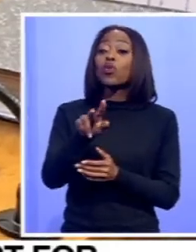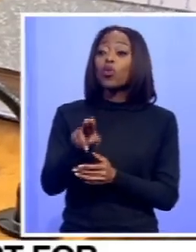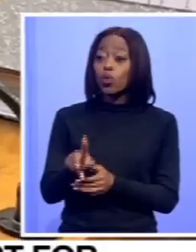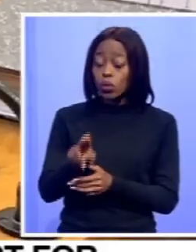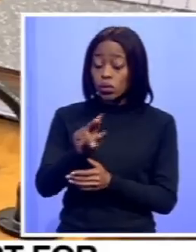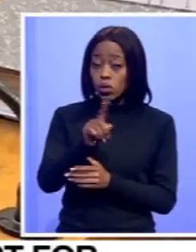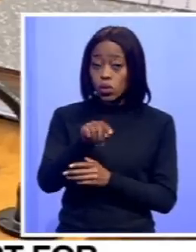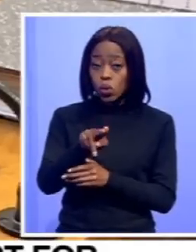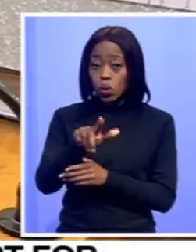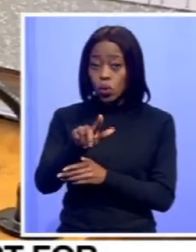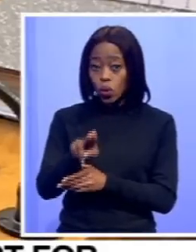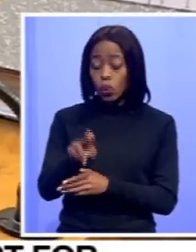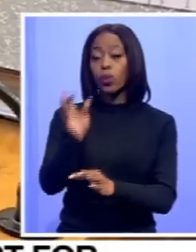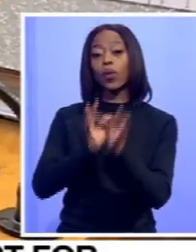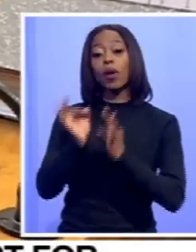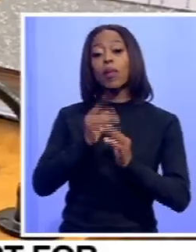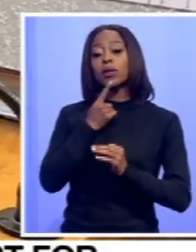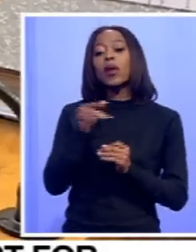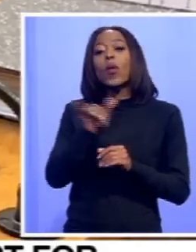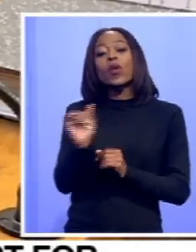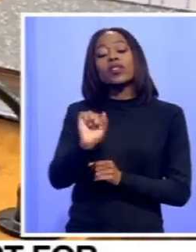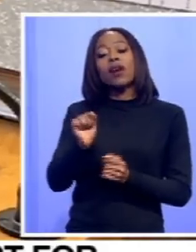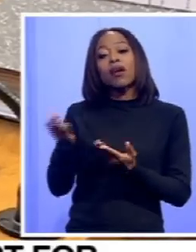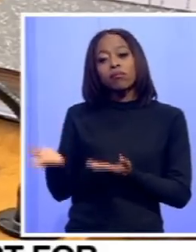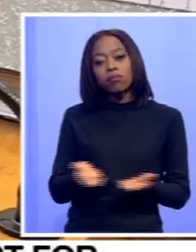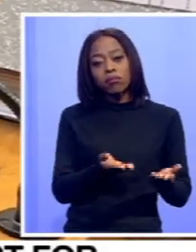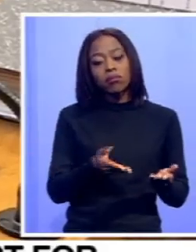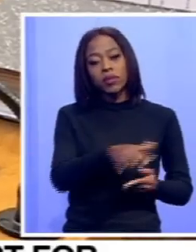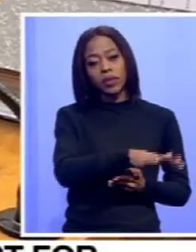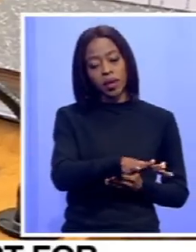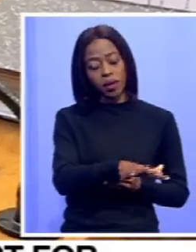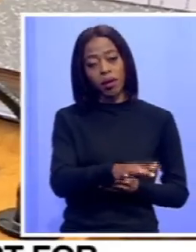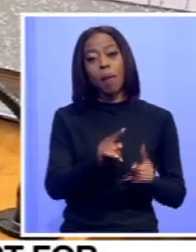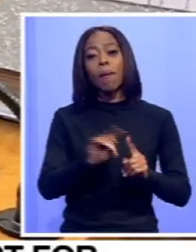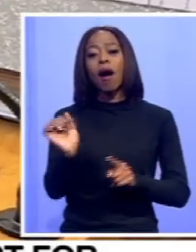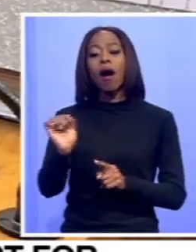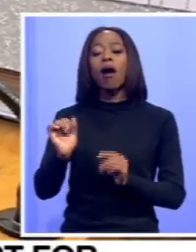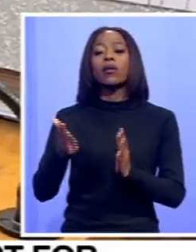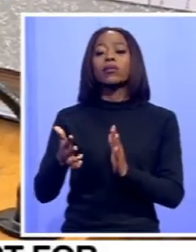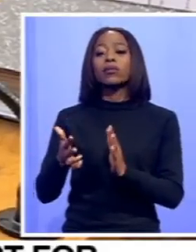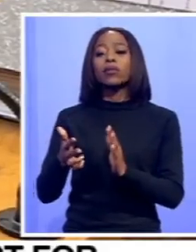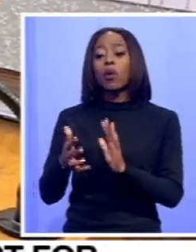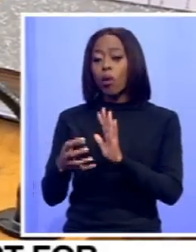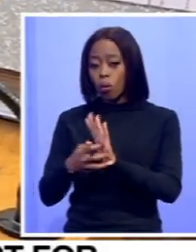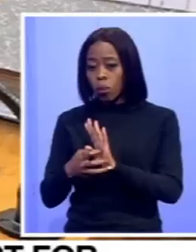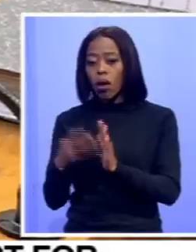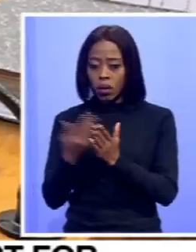authorized the accused vehicle to enter the cemetery. Sub 19, the vehicles with permits were allowed into the cemetery, those without were